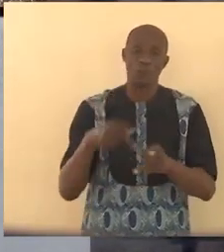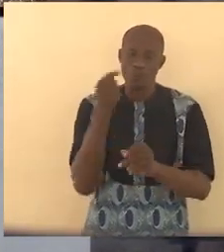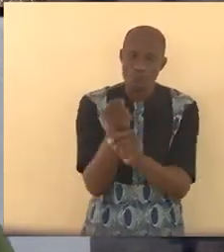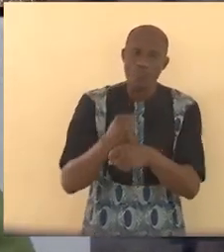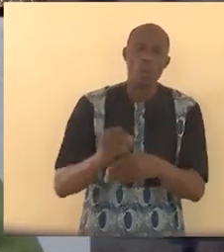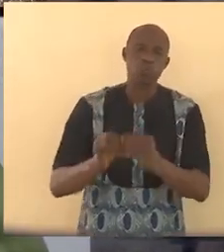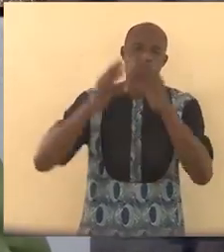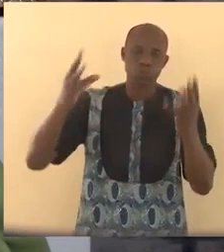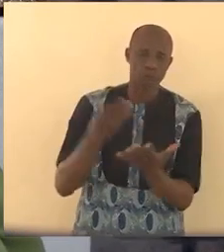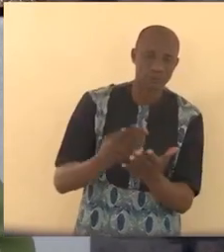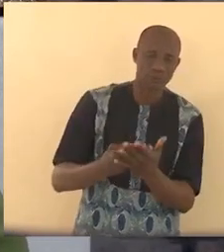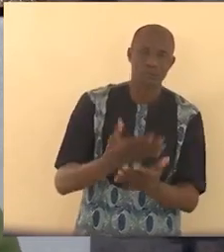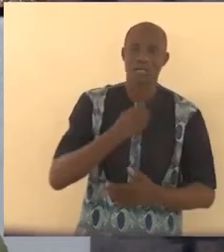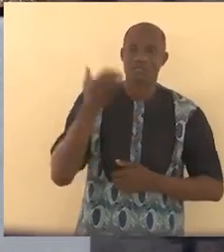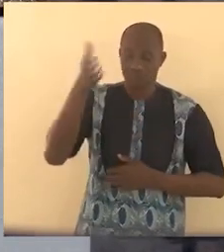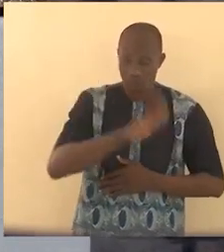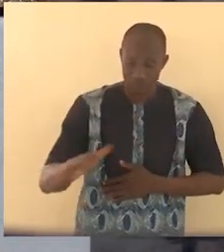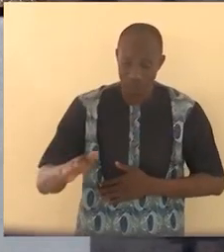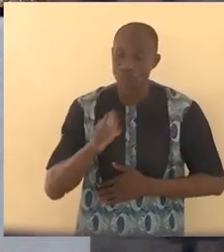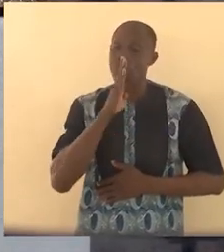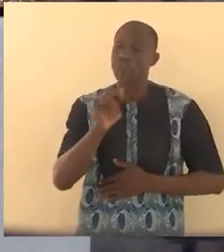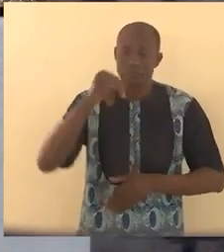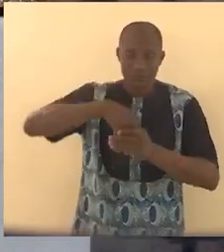much money and their children have been in